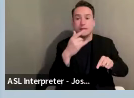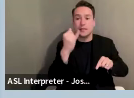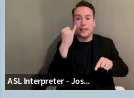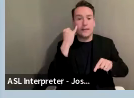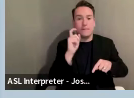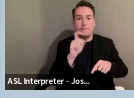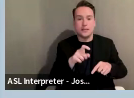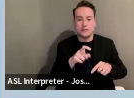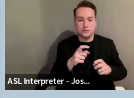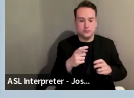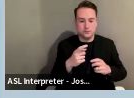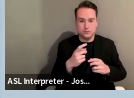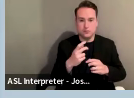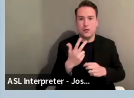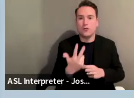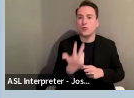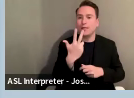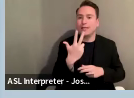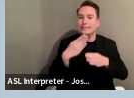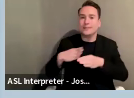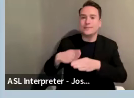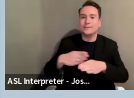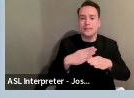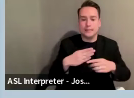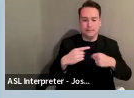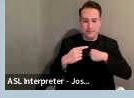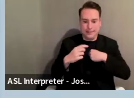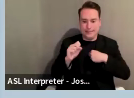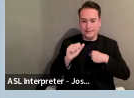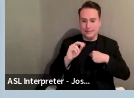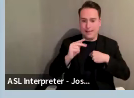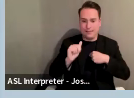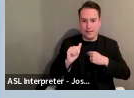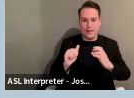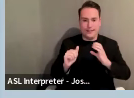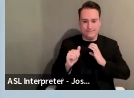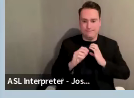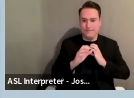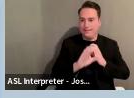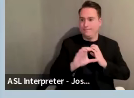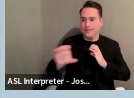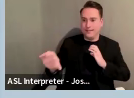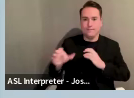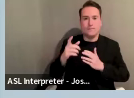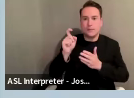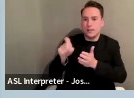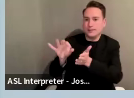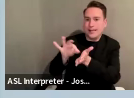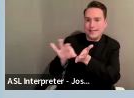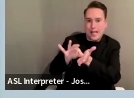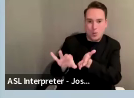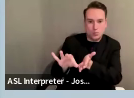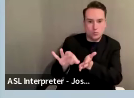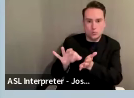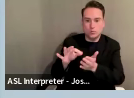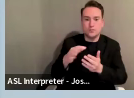ways to Samantha and her 2 siblings, that's what she needs to do. She needs to prepare an accounting, say these are all the assets. This